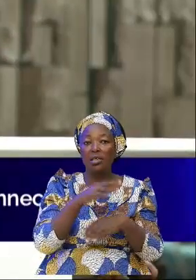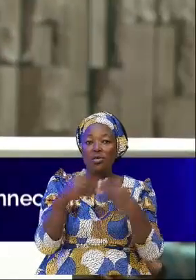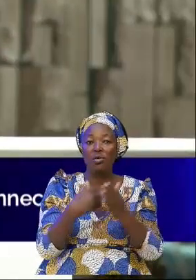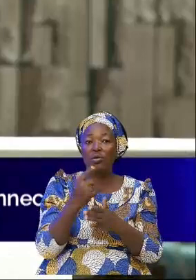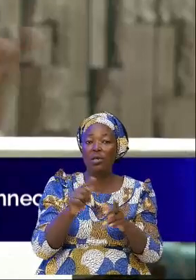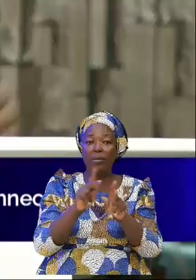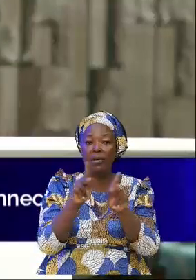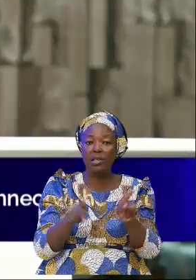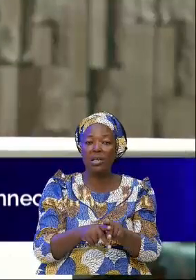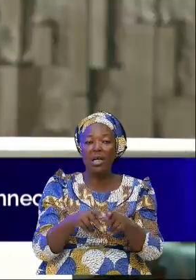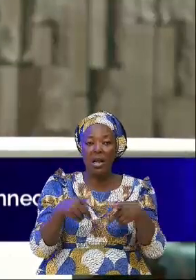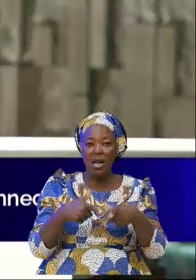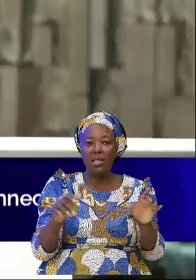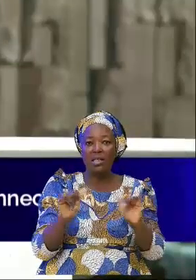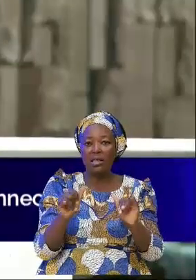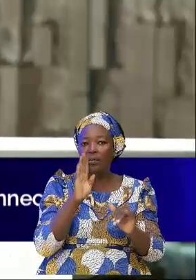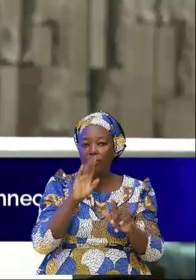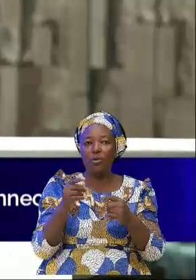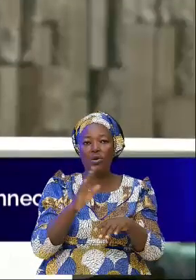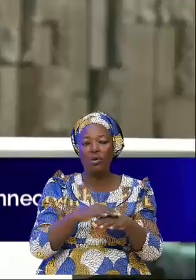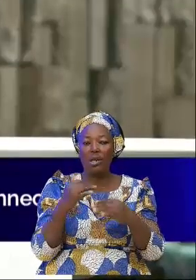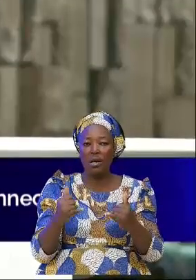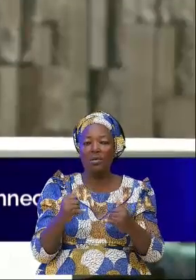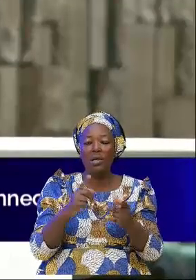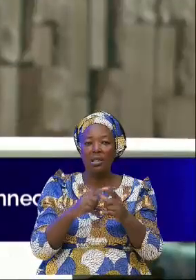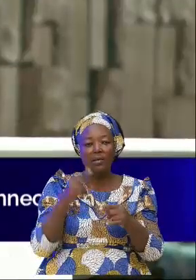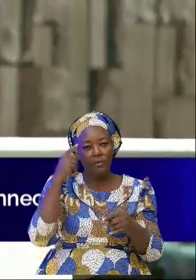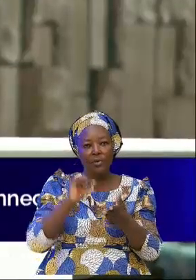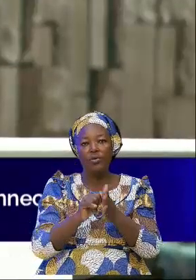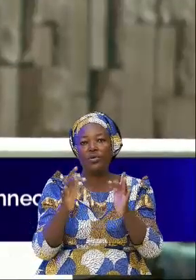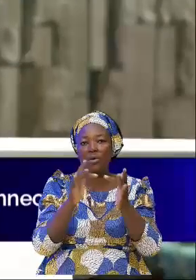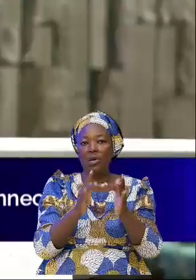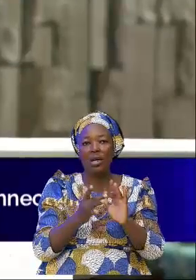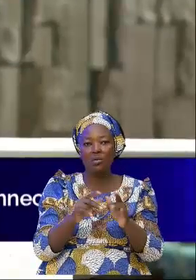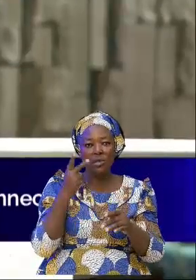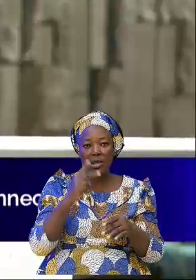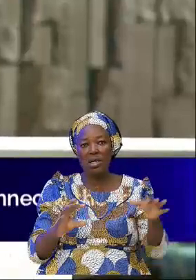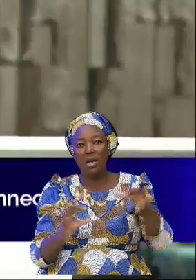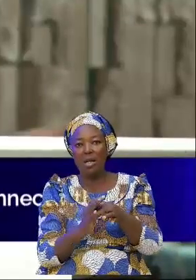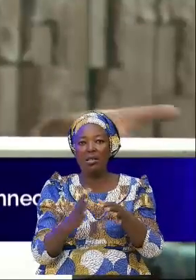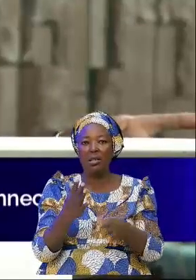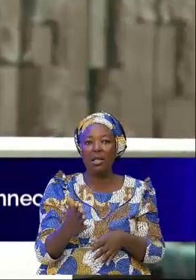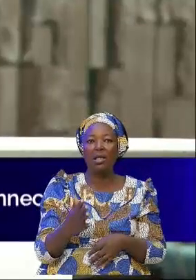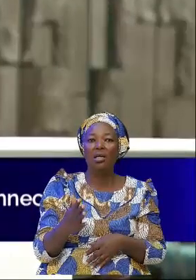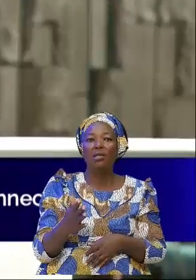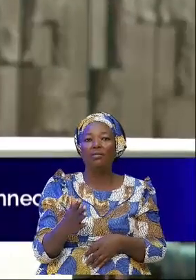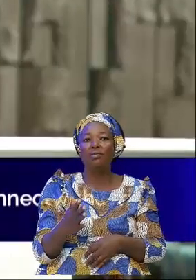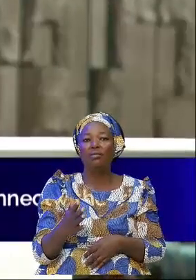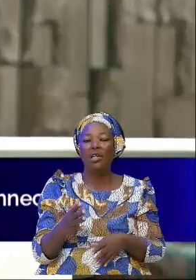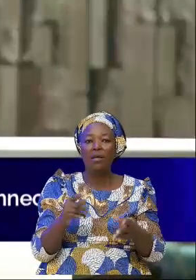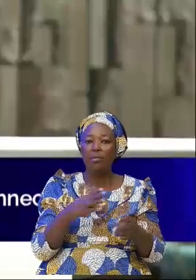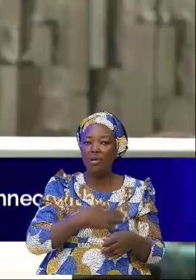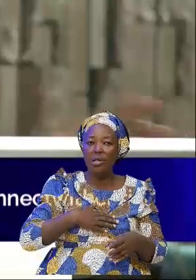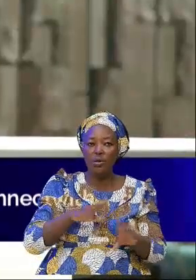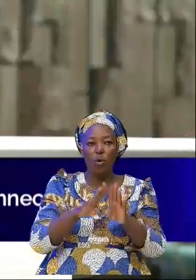the same thing should be going on now. And for those online, you have the link over there